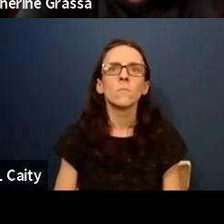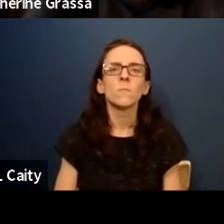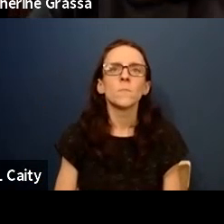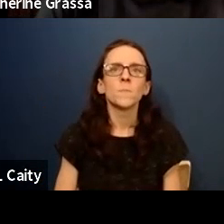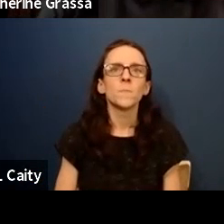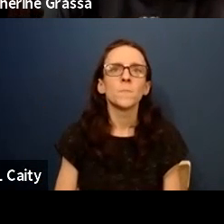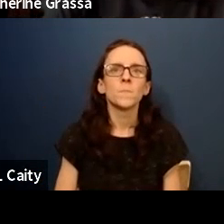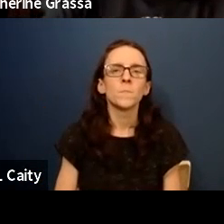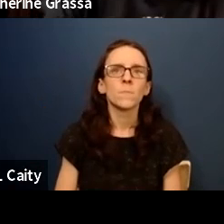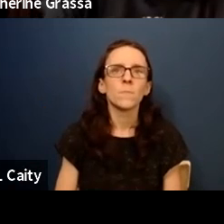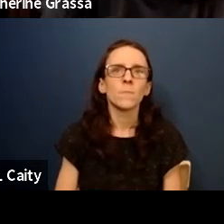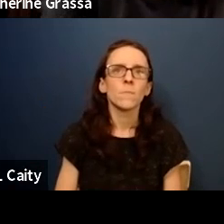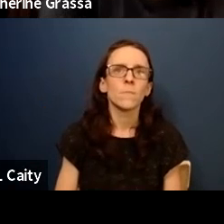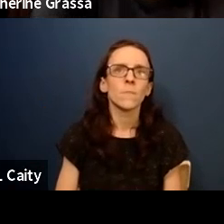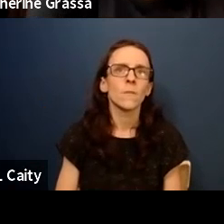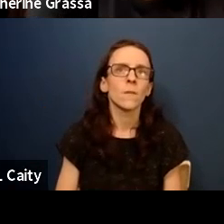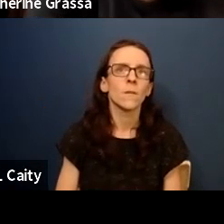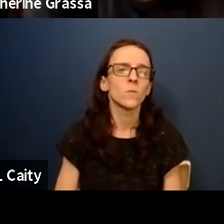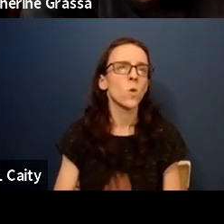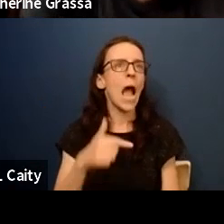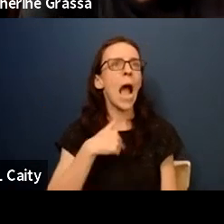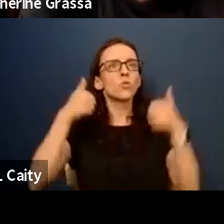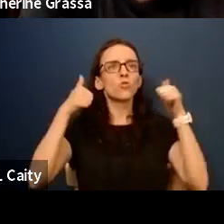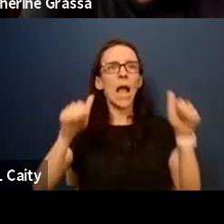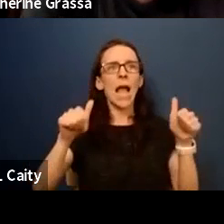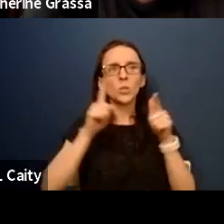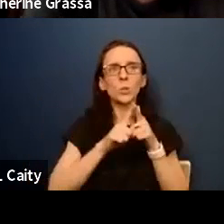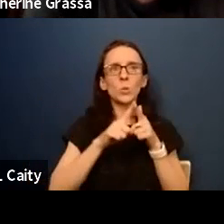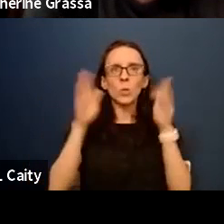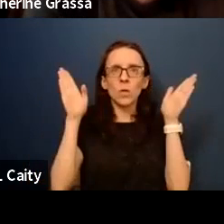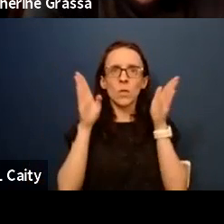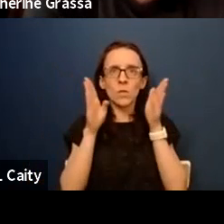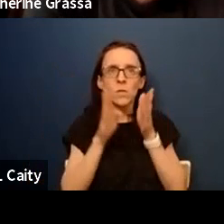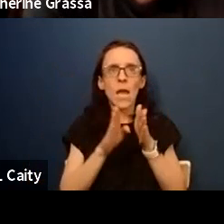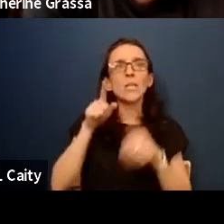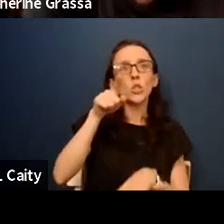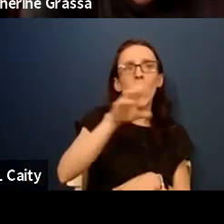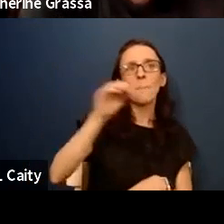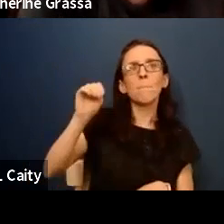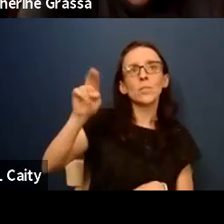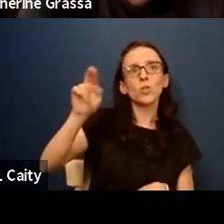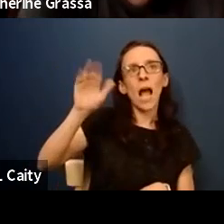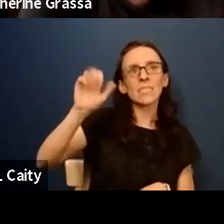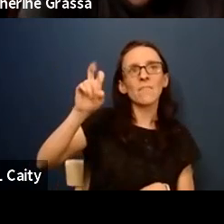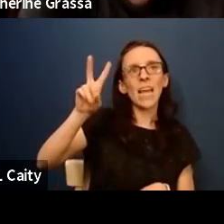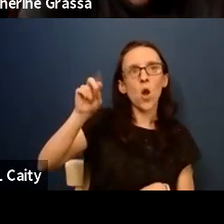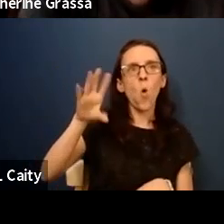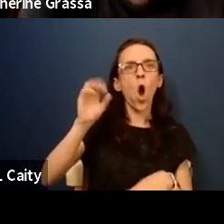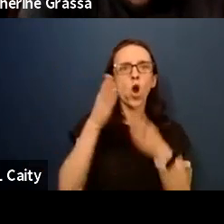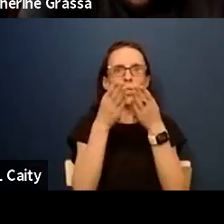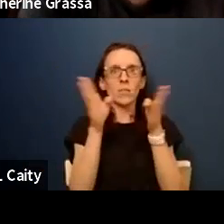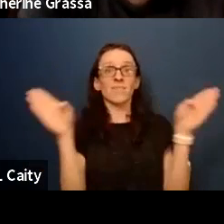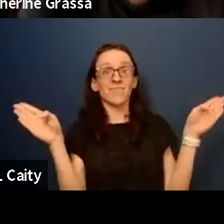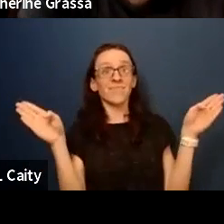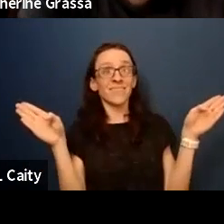Okay, so I'm trying to narrow us down, and you and Mr. Acevedo are bringing us out again. So, well,